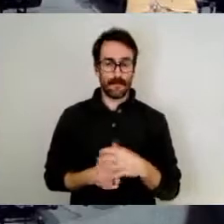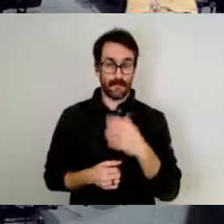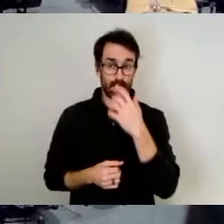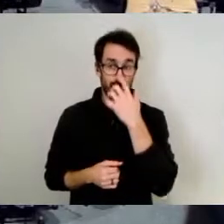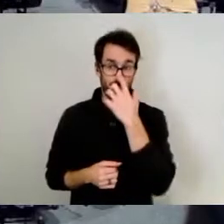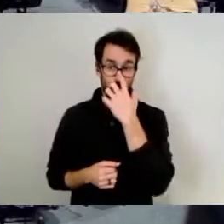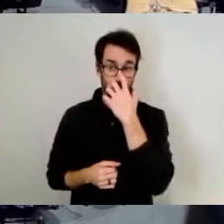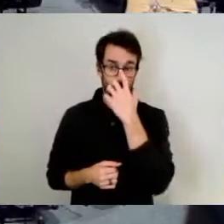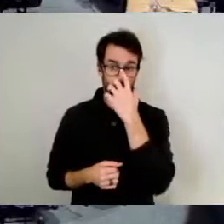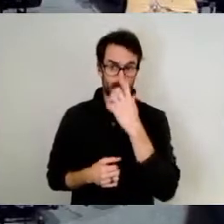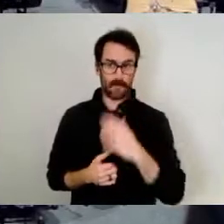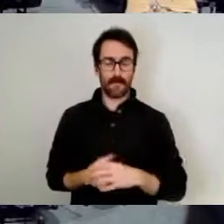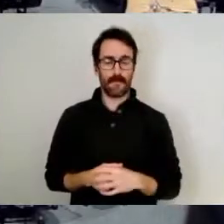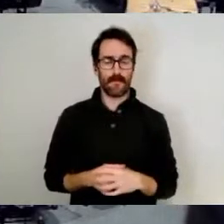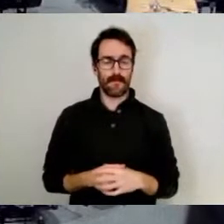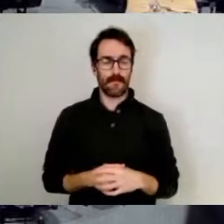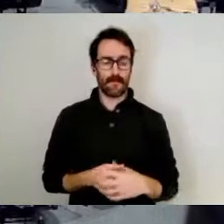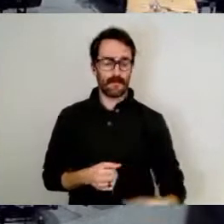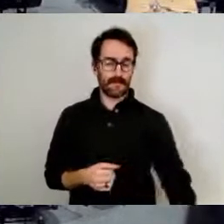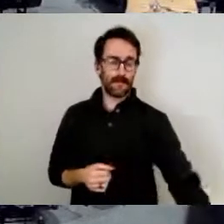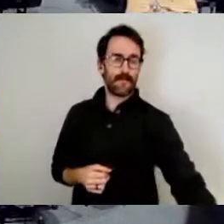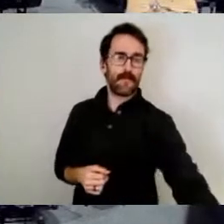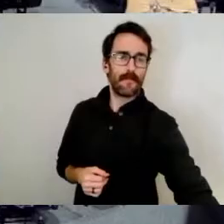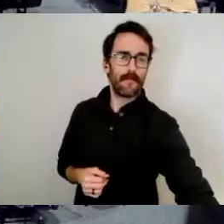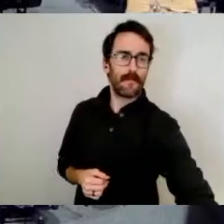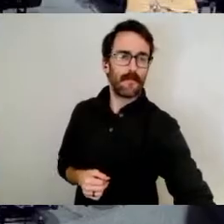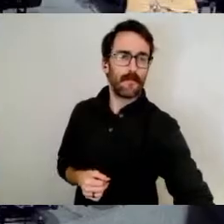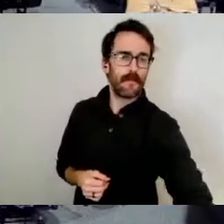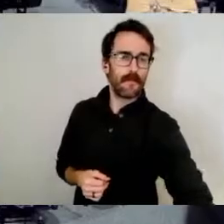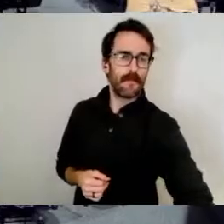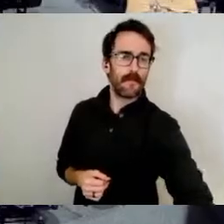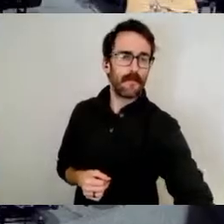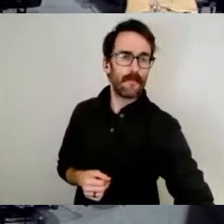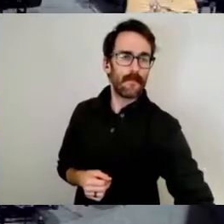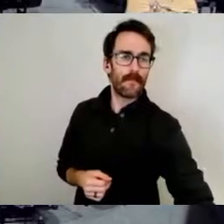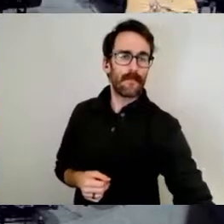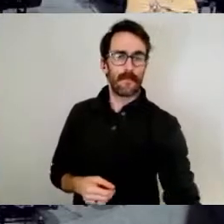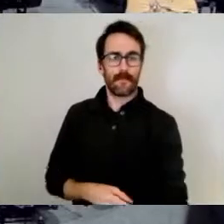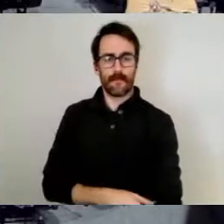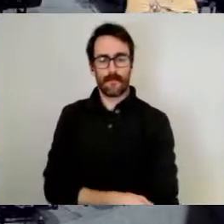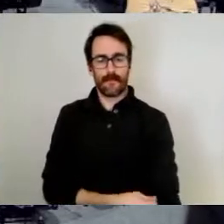with several trucks being illegal parked in the streets,